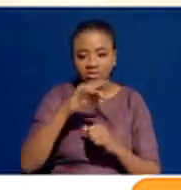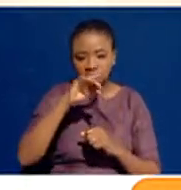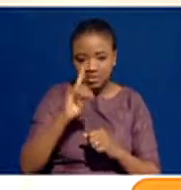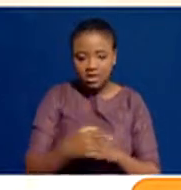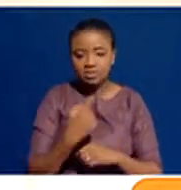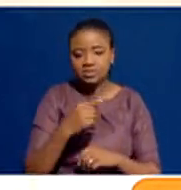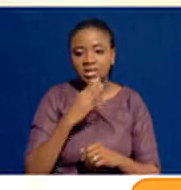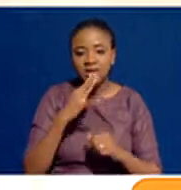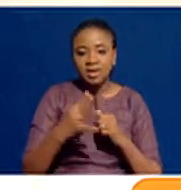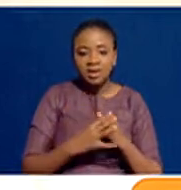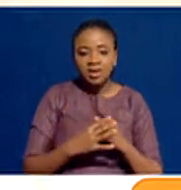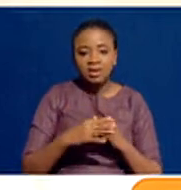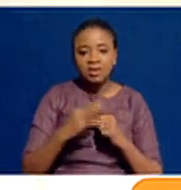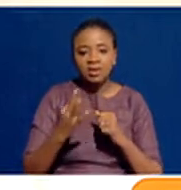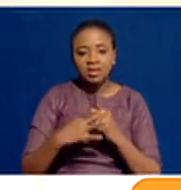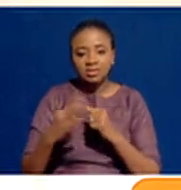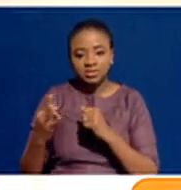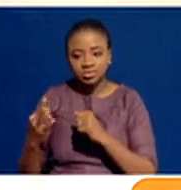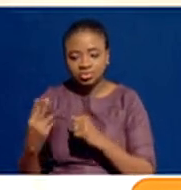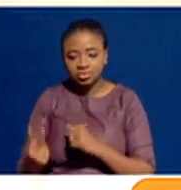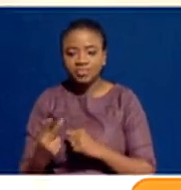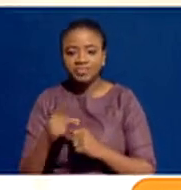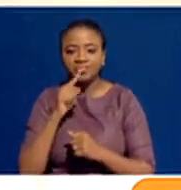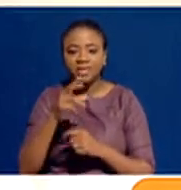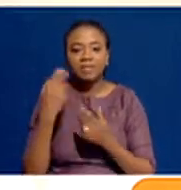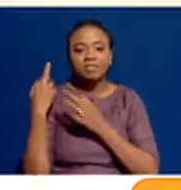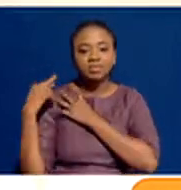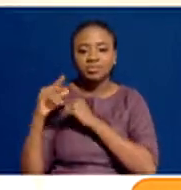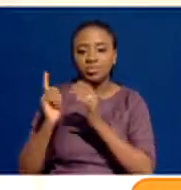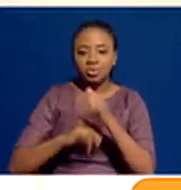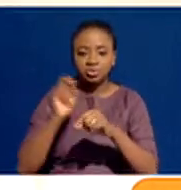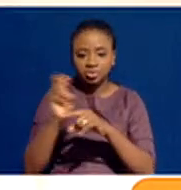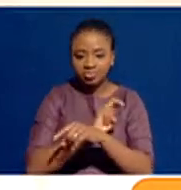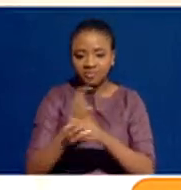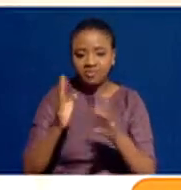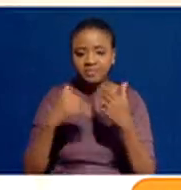48,182 executing the role of supervisors and